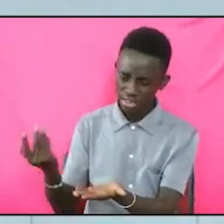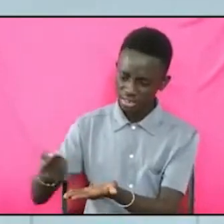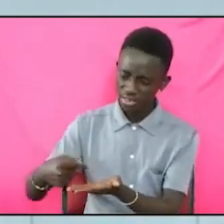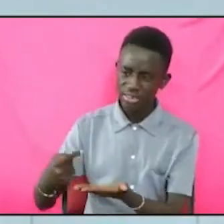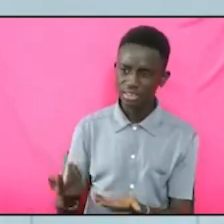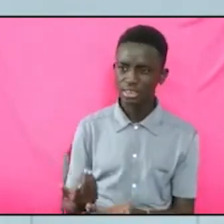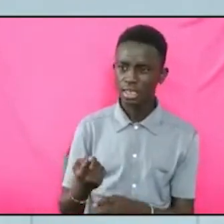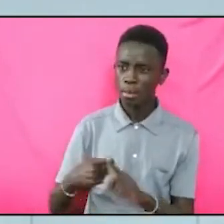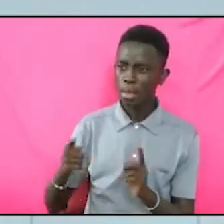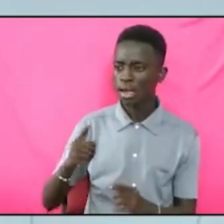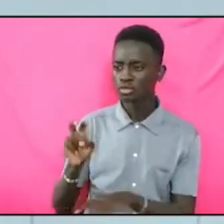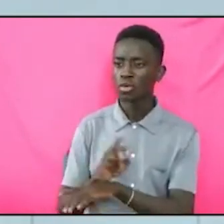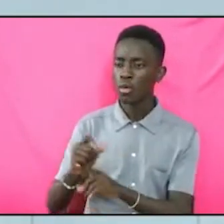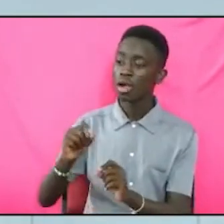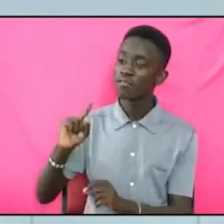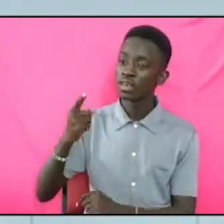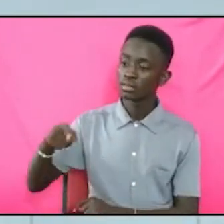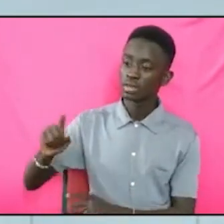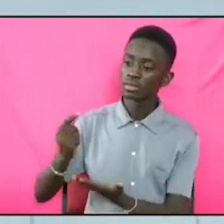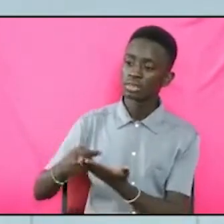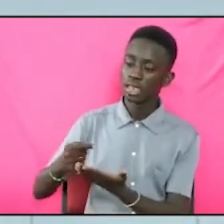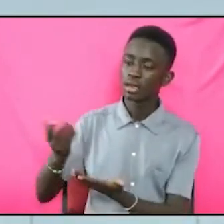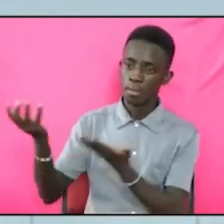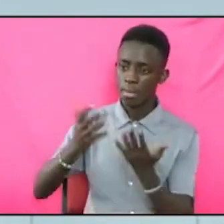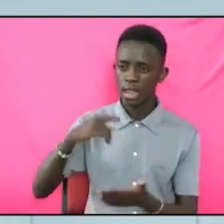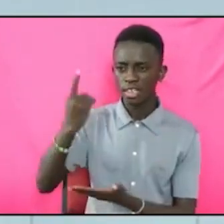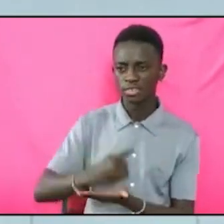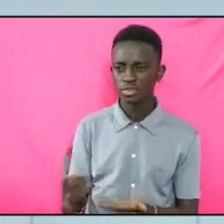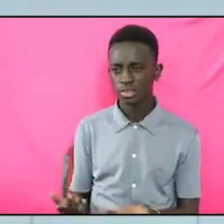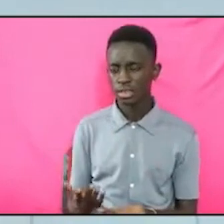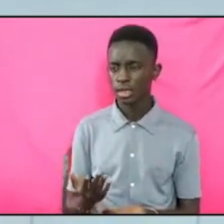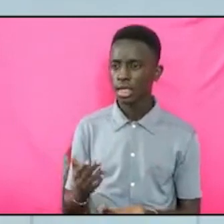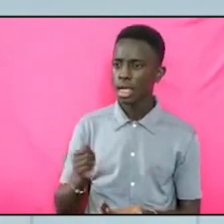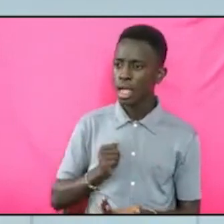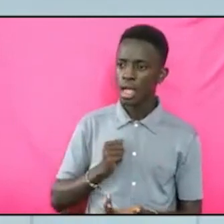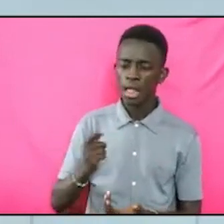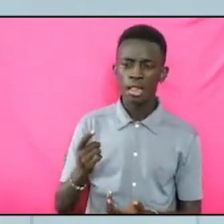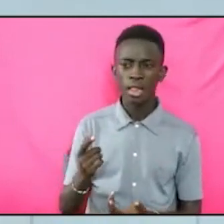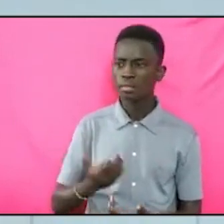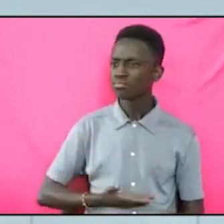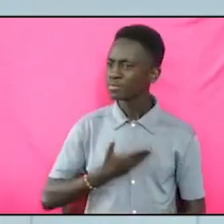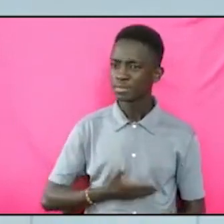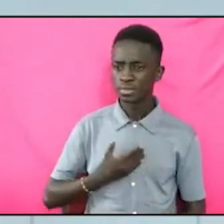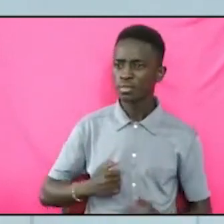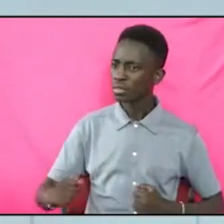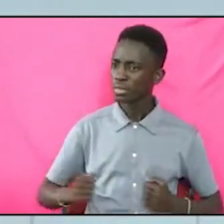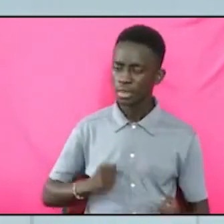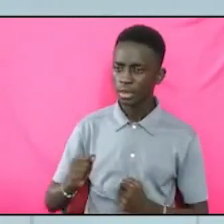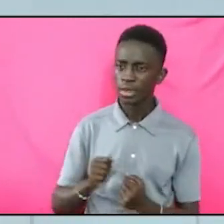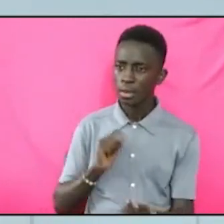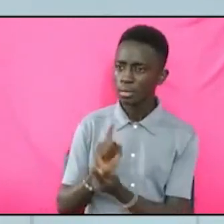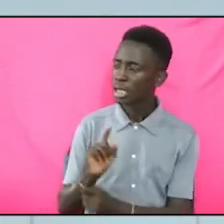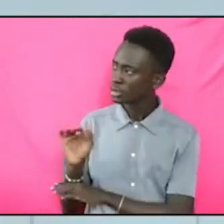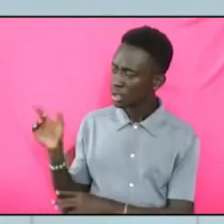And she looked for a pen, she didn't find. And so she came bitter, and we bumped into each other, and she told me, sir, do you have a pen? I